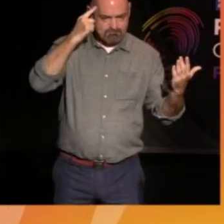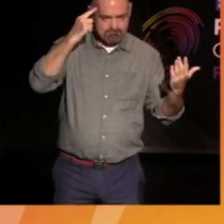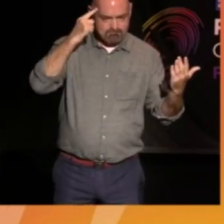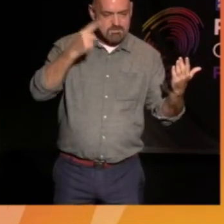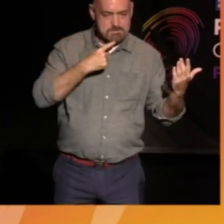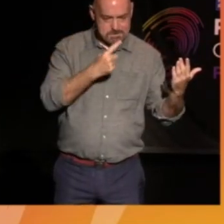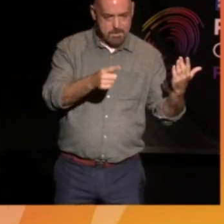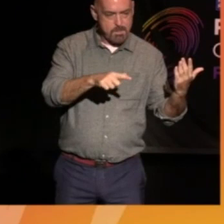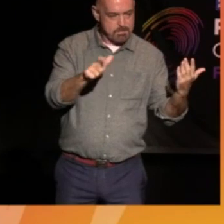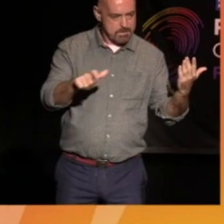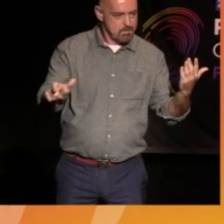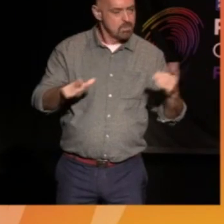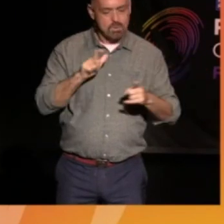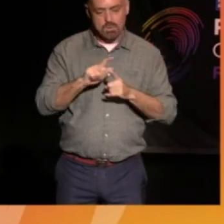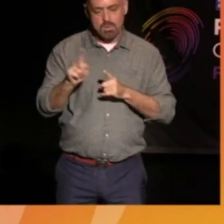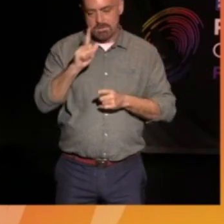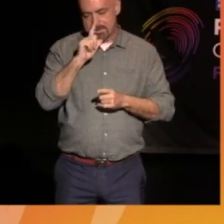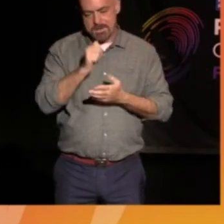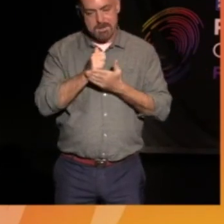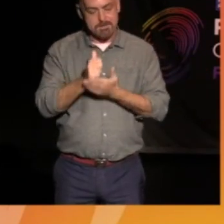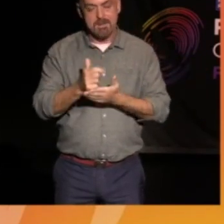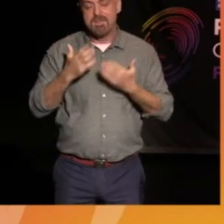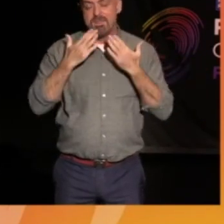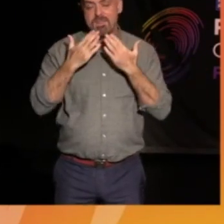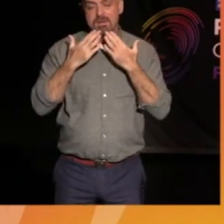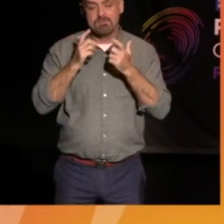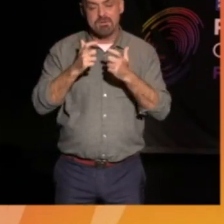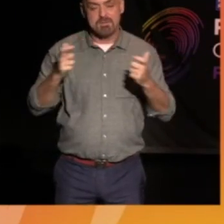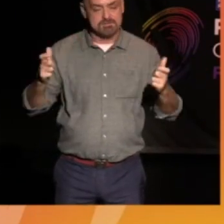people about, and do what we can to help. So thank